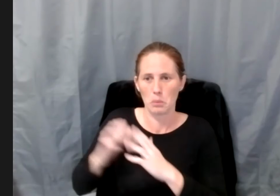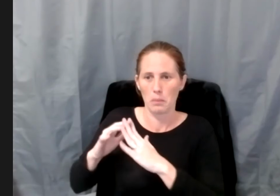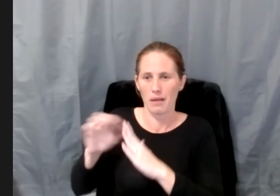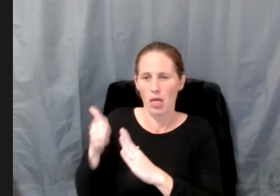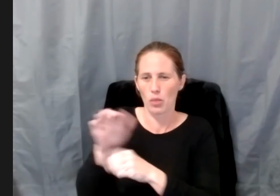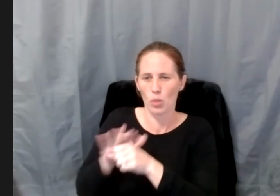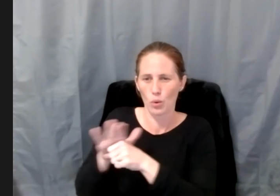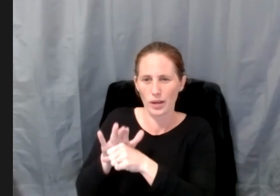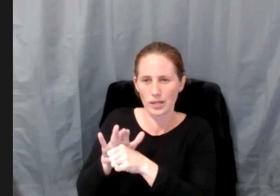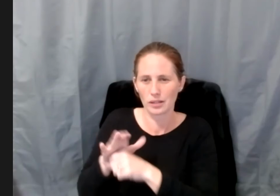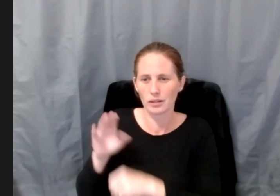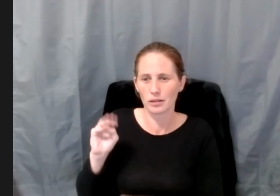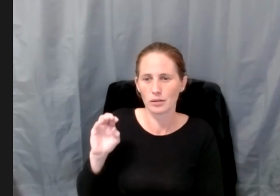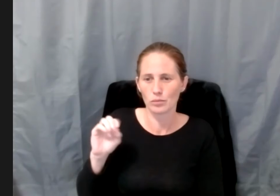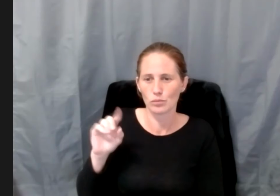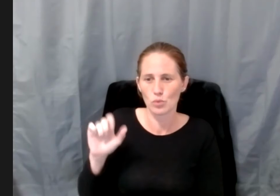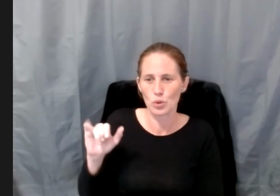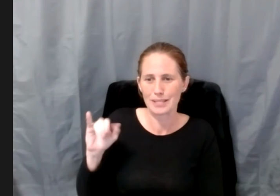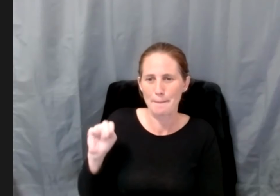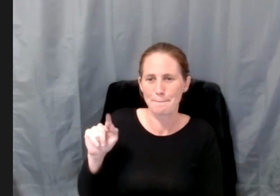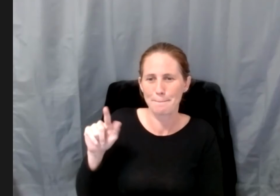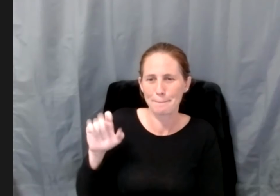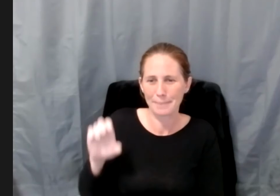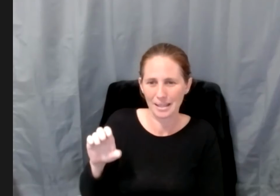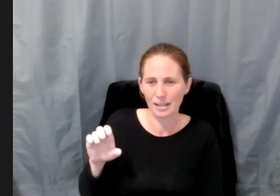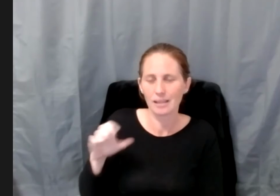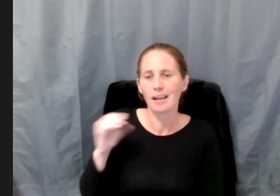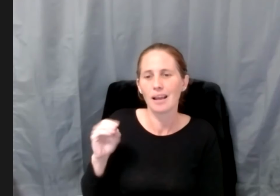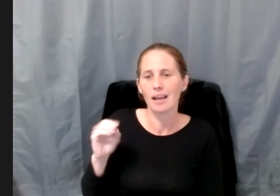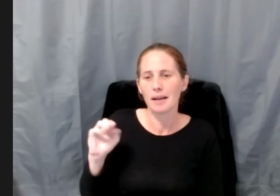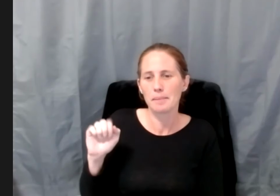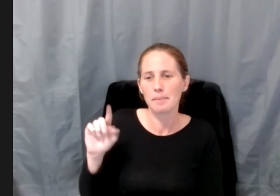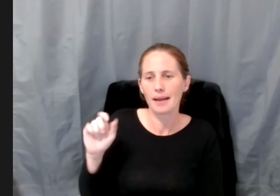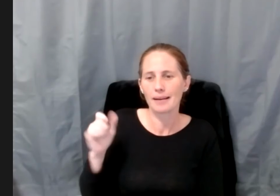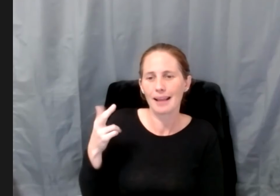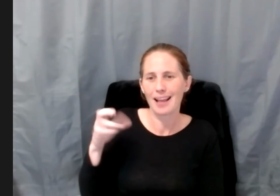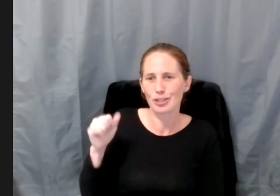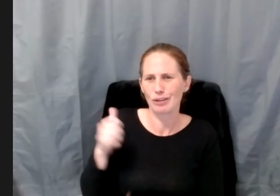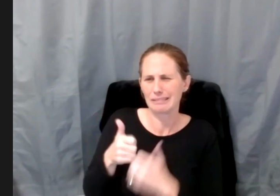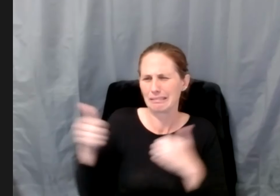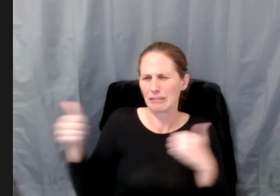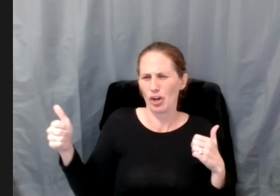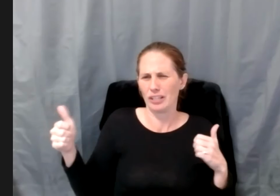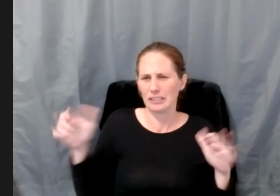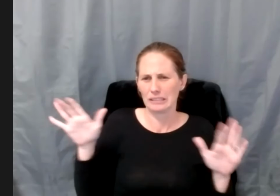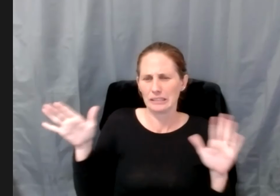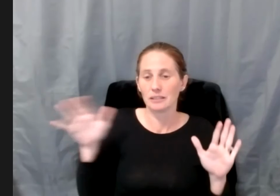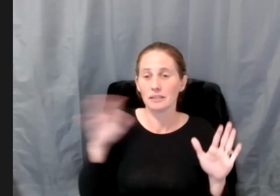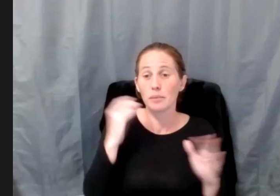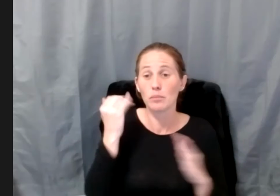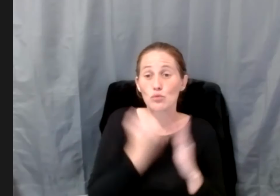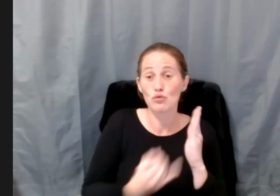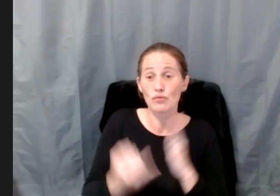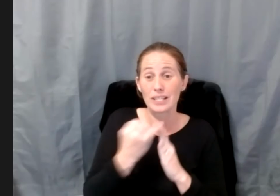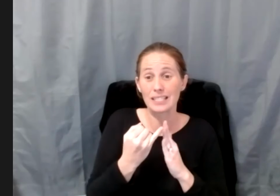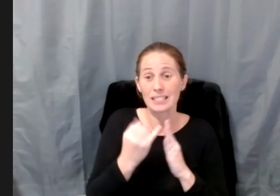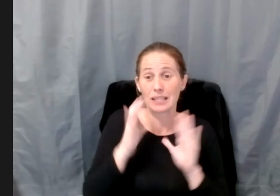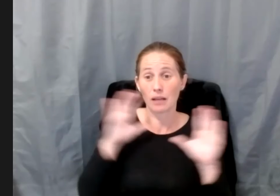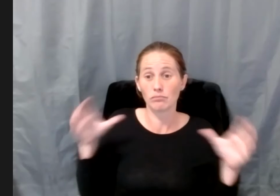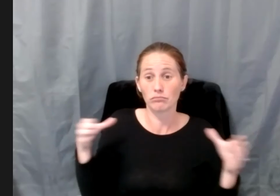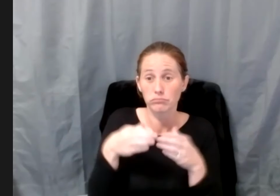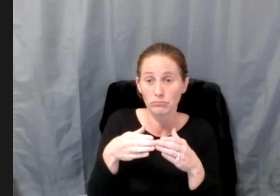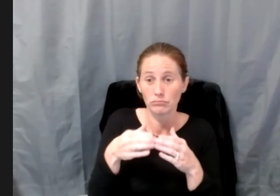Madagascar is quite distant when you're talking about east coast of Africa and a large island enclave. In Mauritius, they become a population